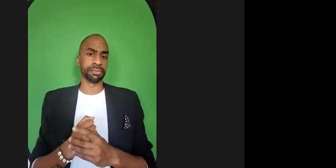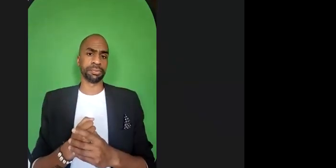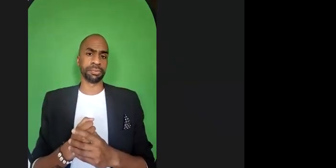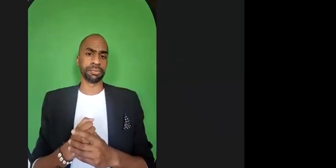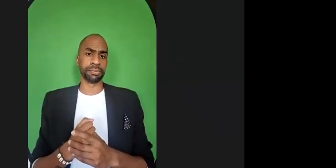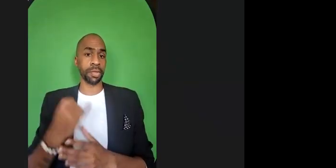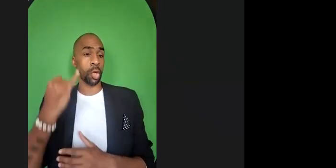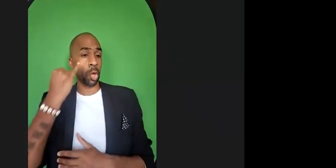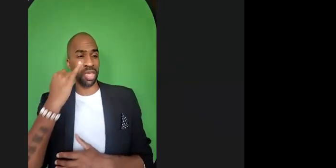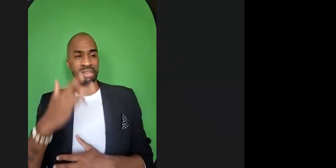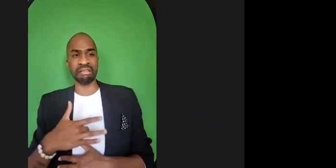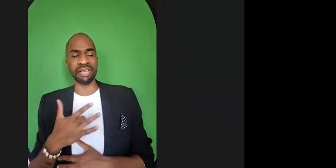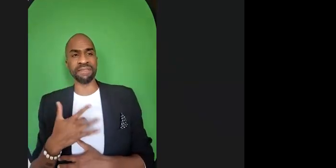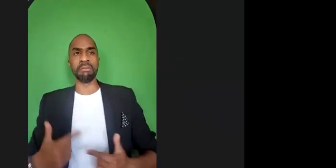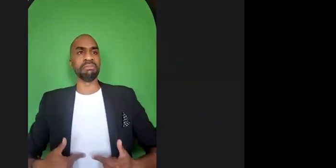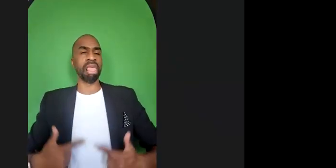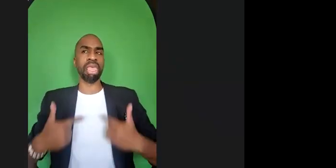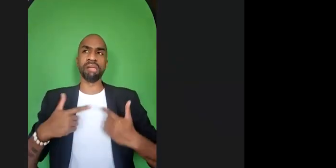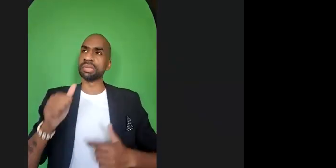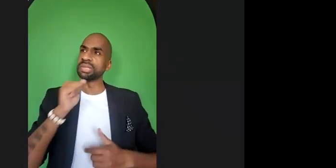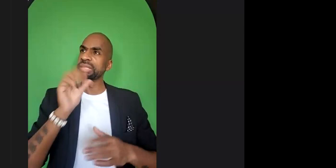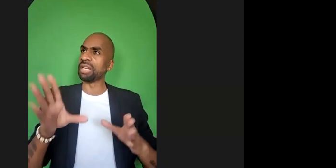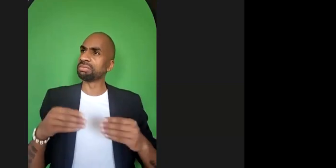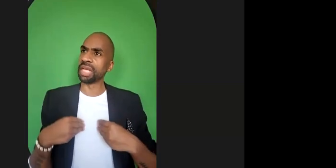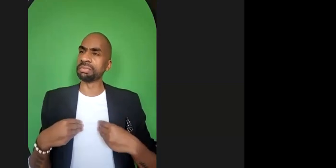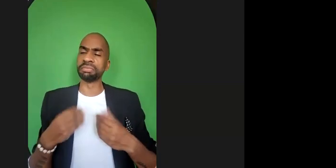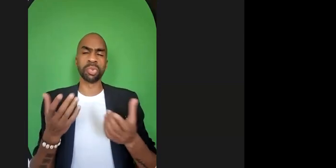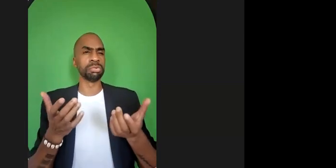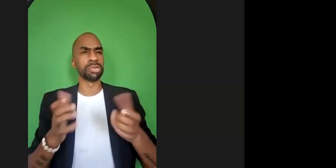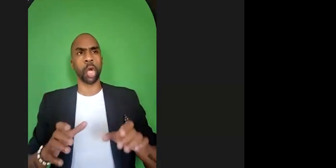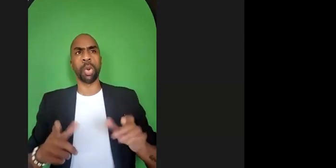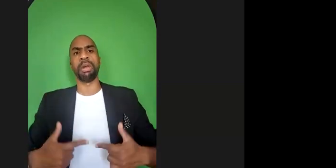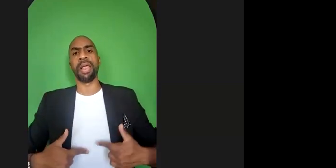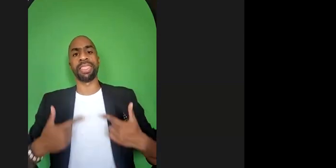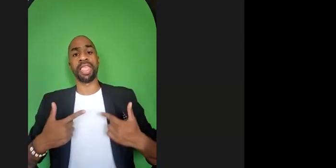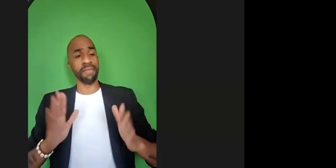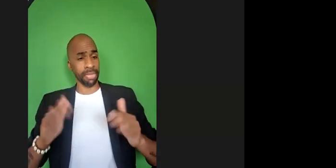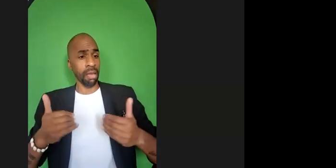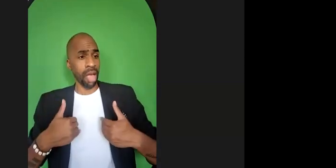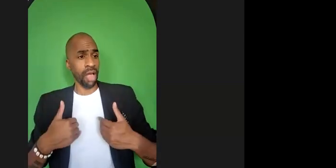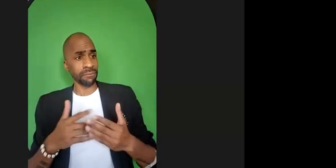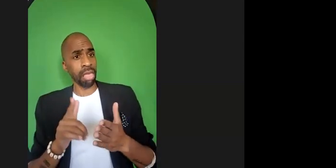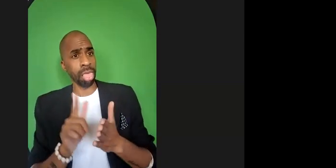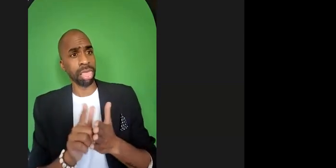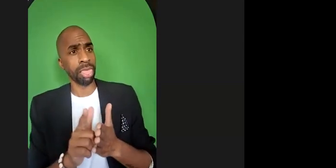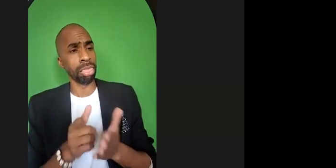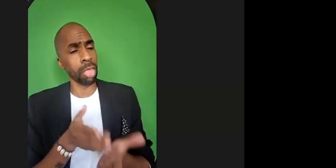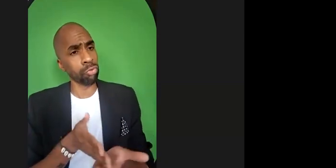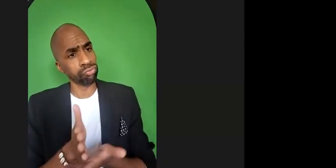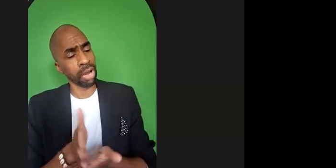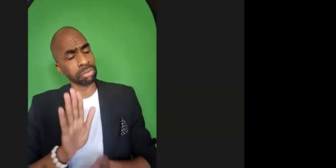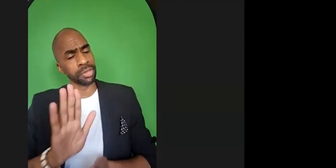don't feel their quality of life is acceptable or they don't want to live any longer, they do have the legal option to stop that life prolonging